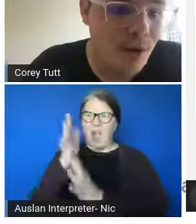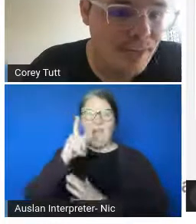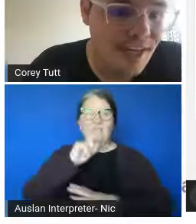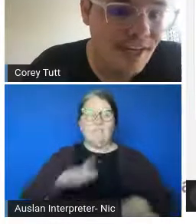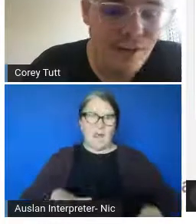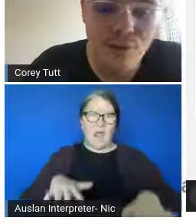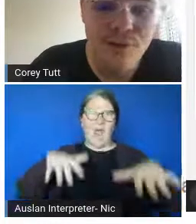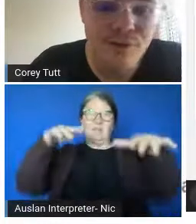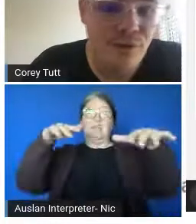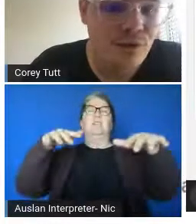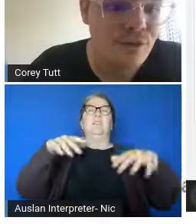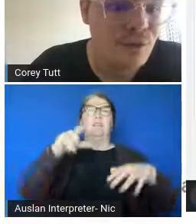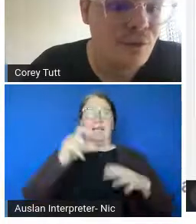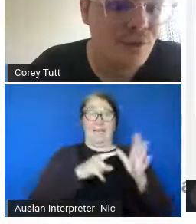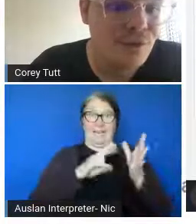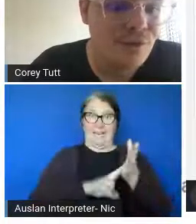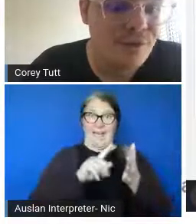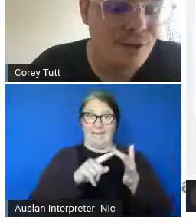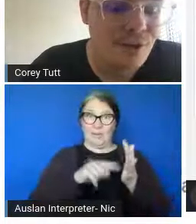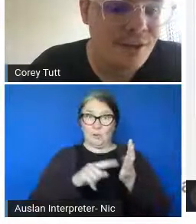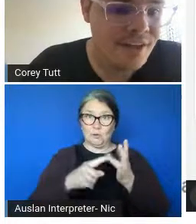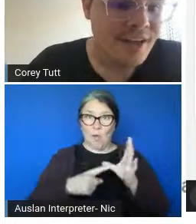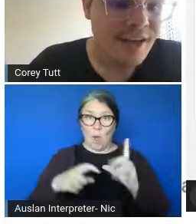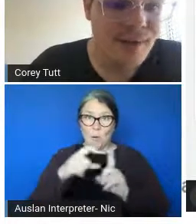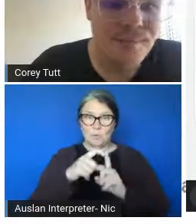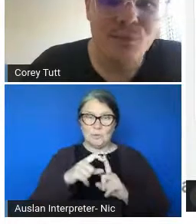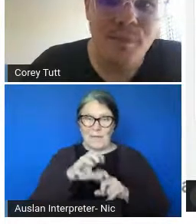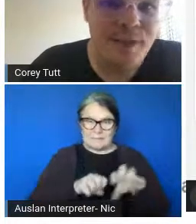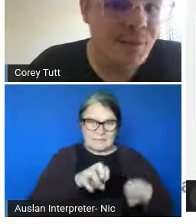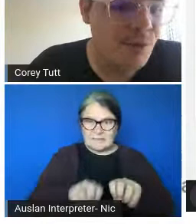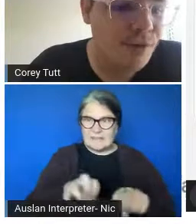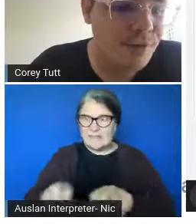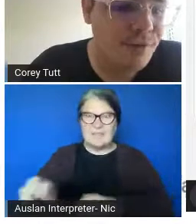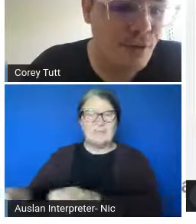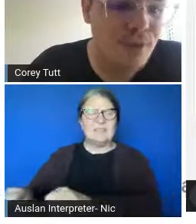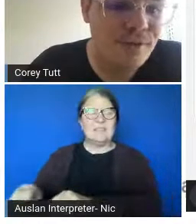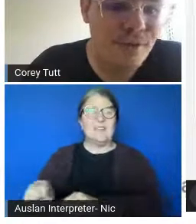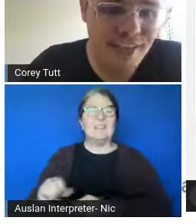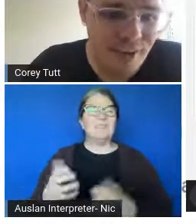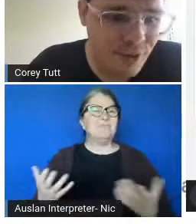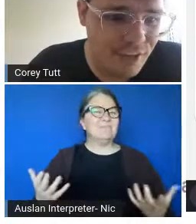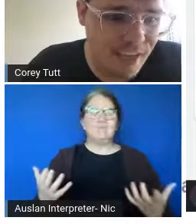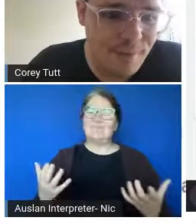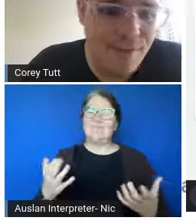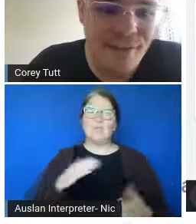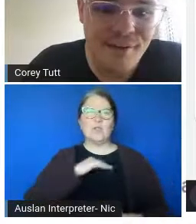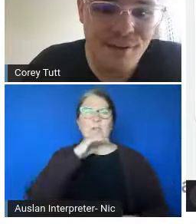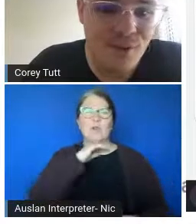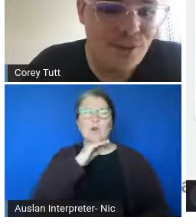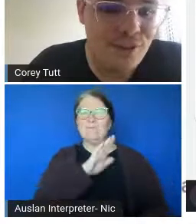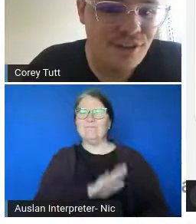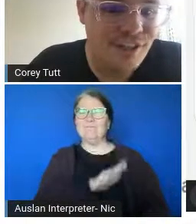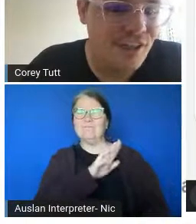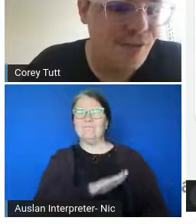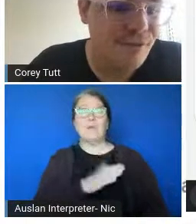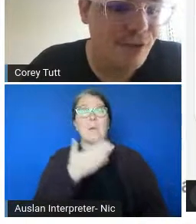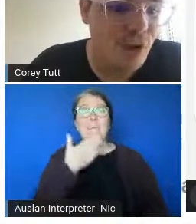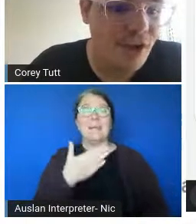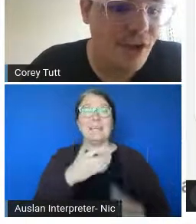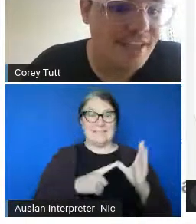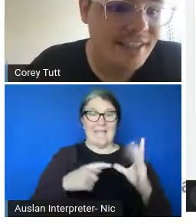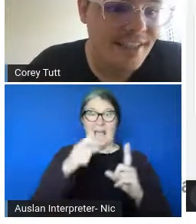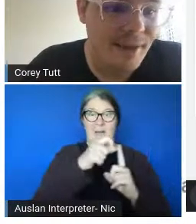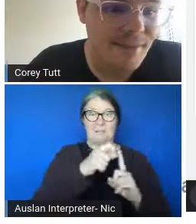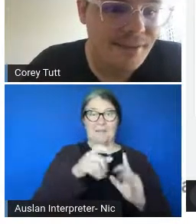and wiped out a lot of the frogs' food sources. So we're being a bit rough on frogs. So download the app and get involved in the